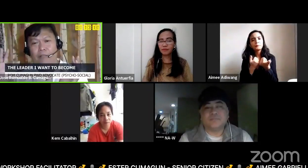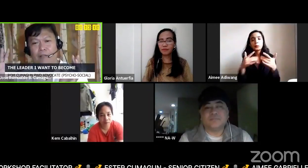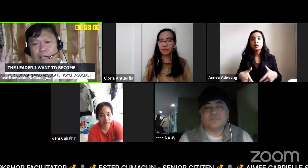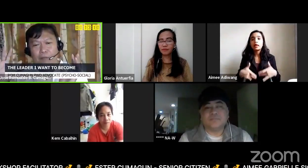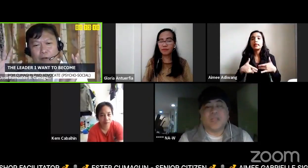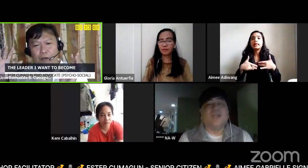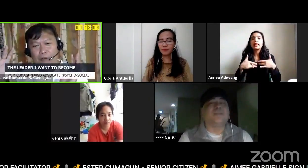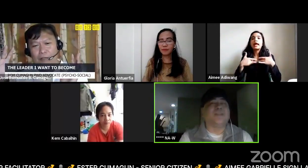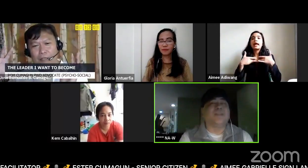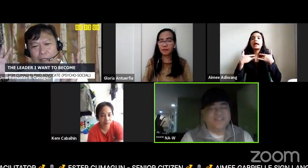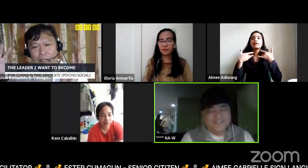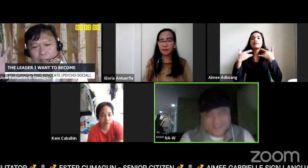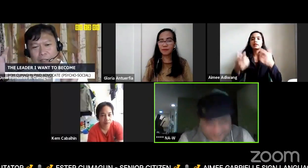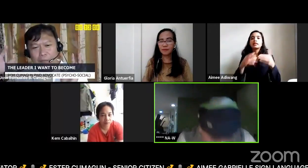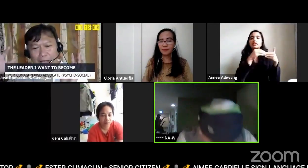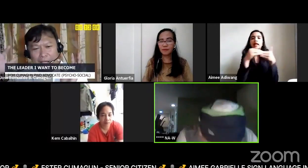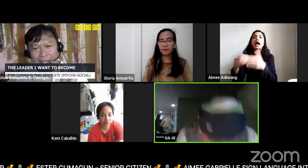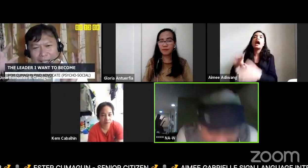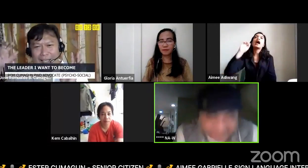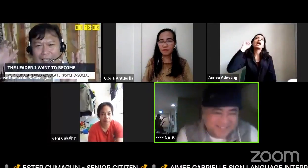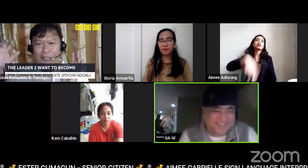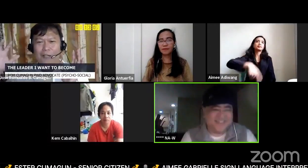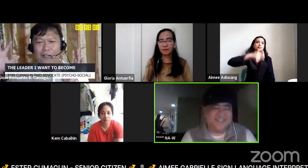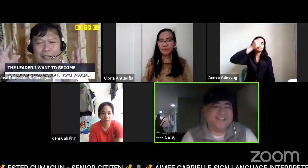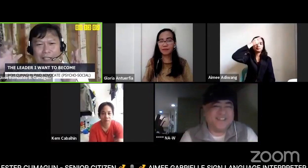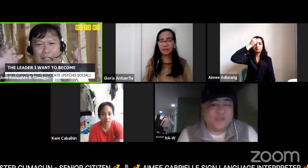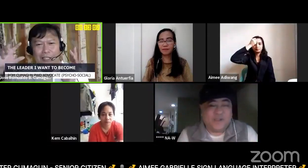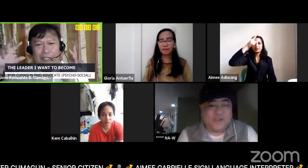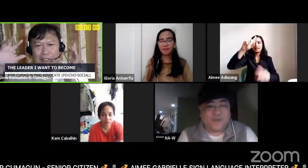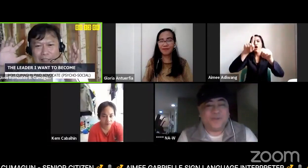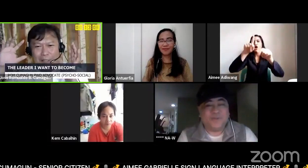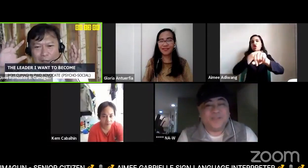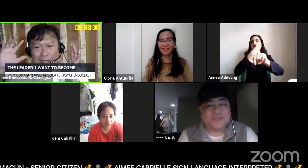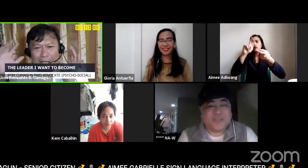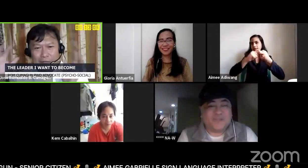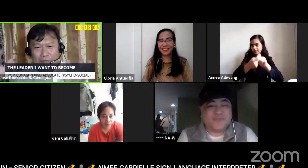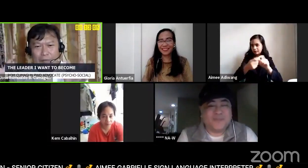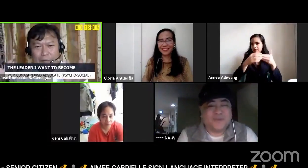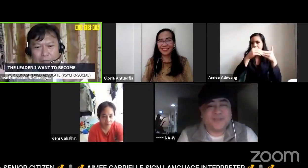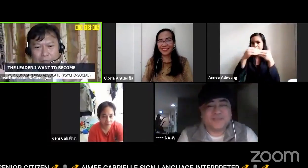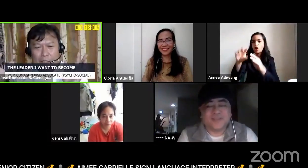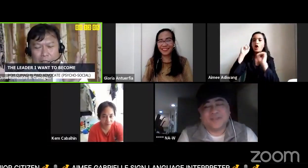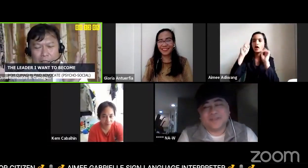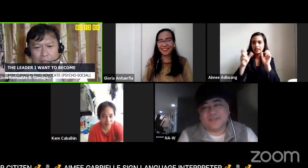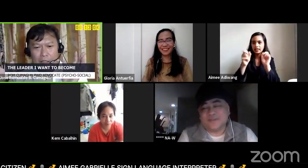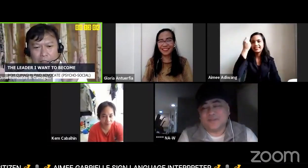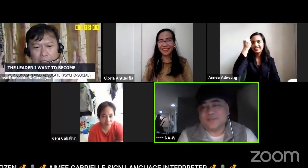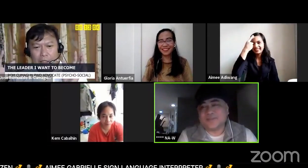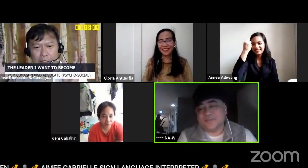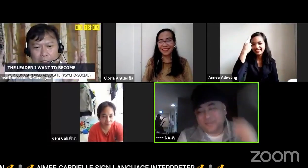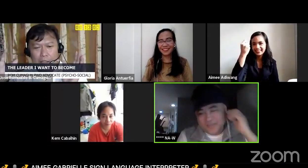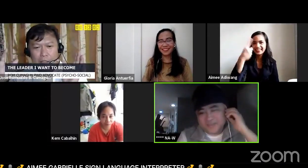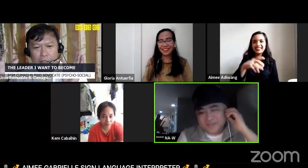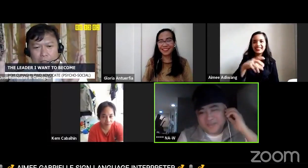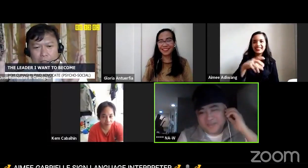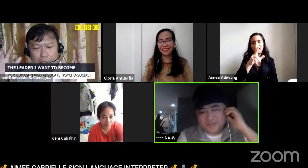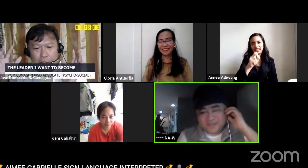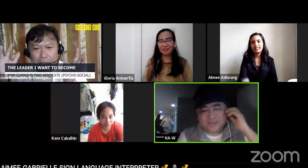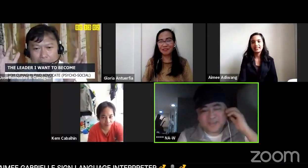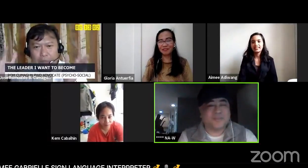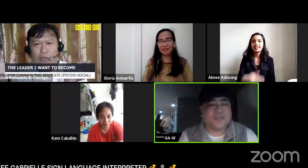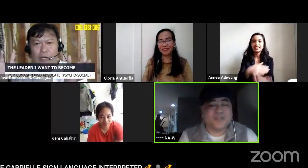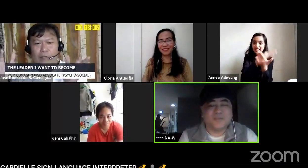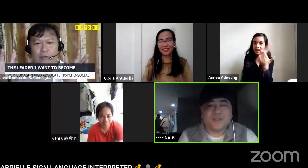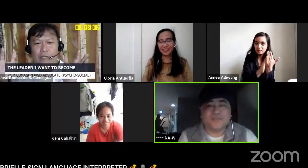lifelong leadership. Yung lifelong. Parang, well, what do you mean? This your lifetime or next? There's some things